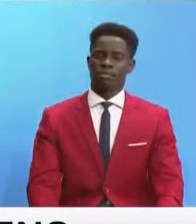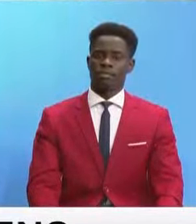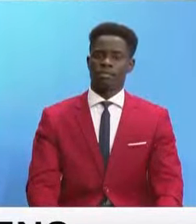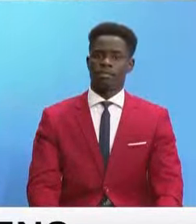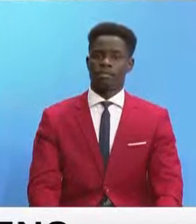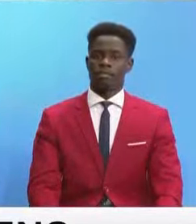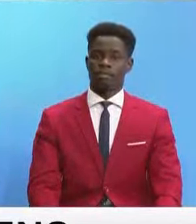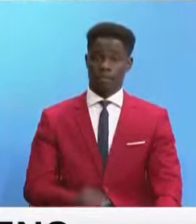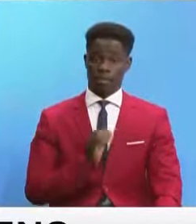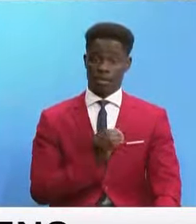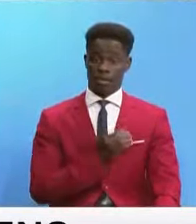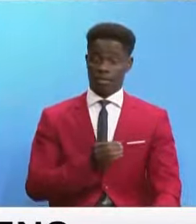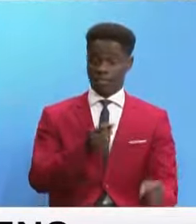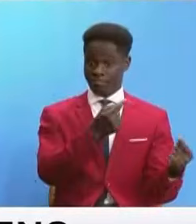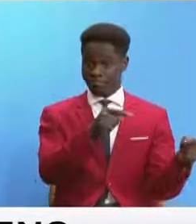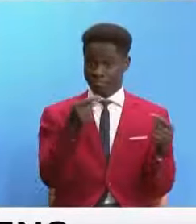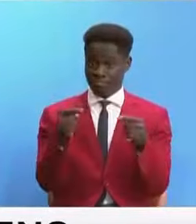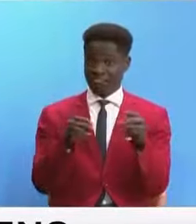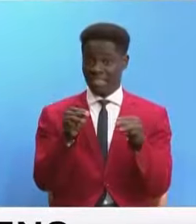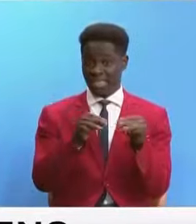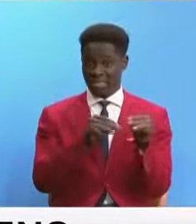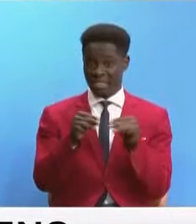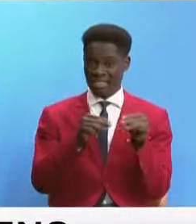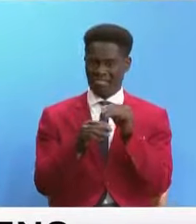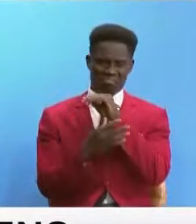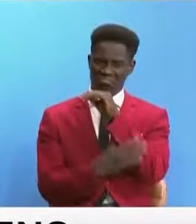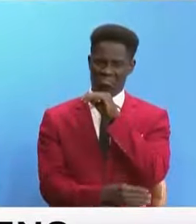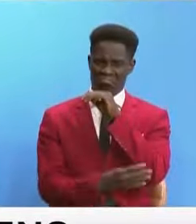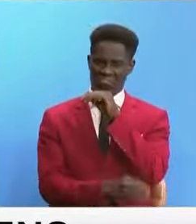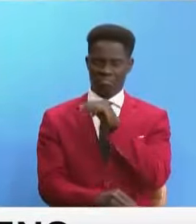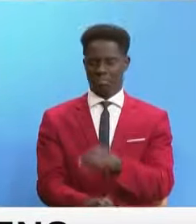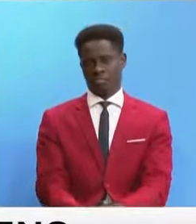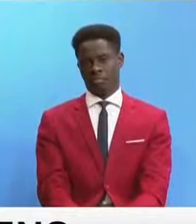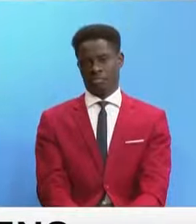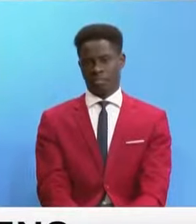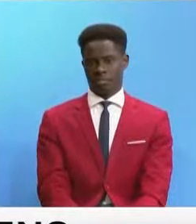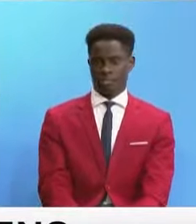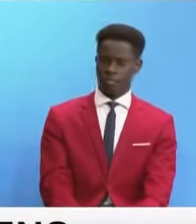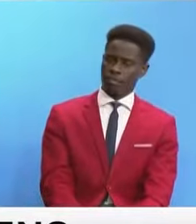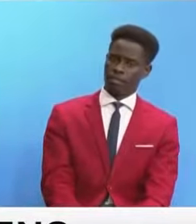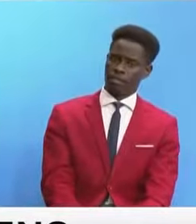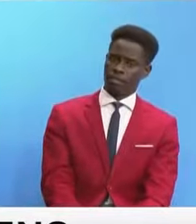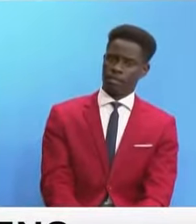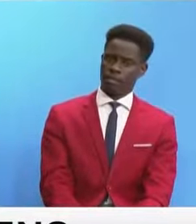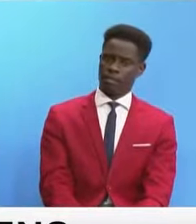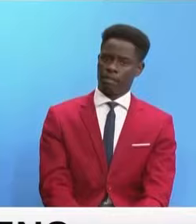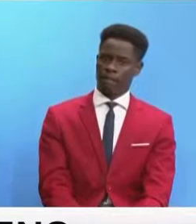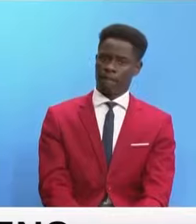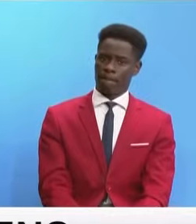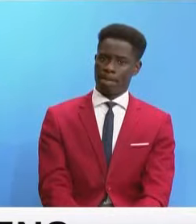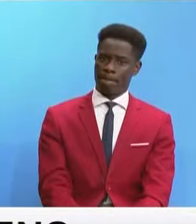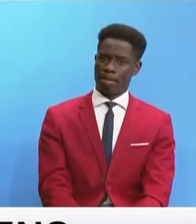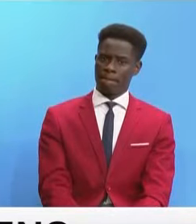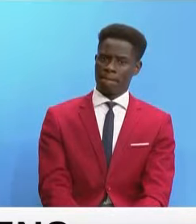Our game management has been extremely poor, despite having a lot of good players in our ranks like Barbara